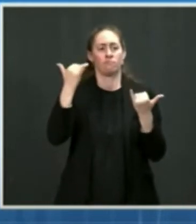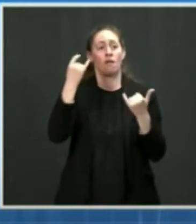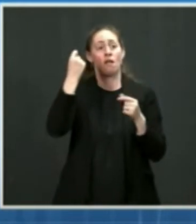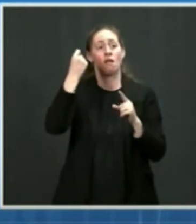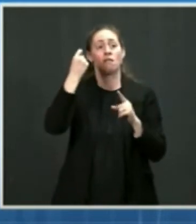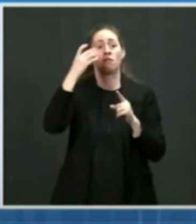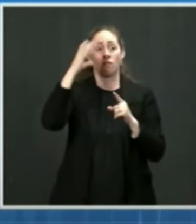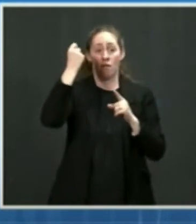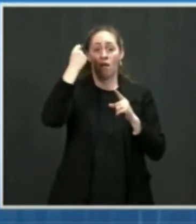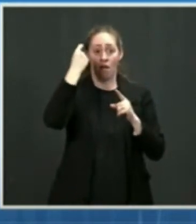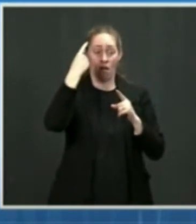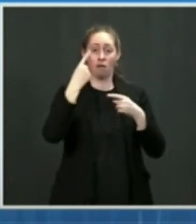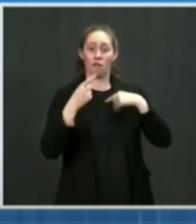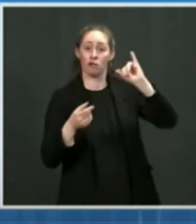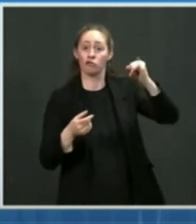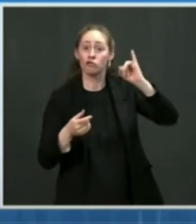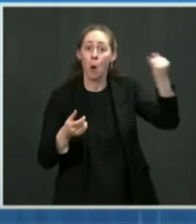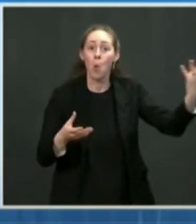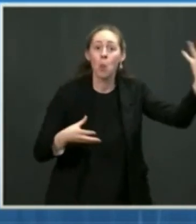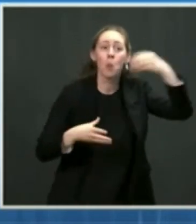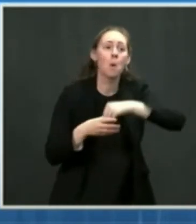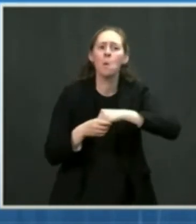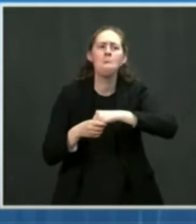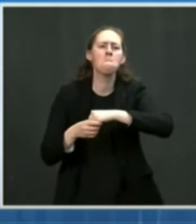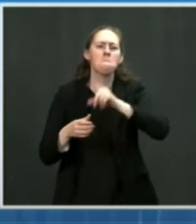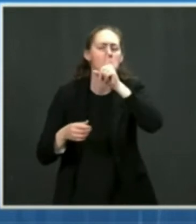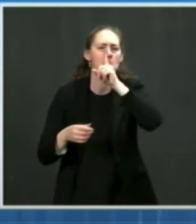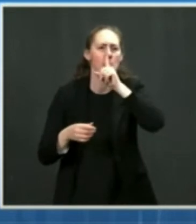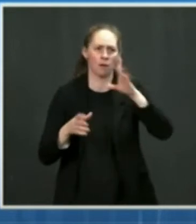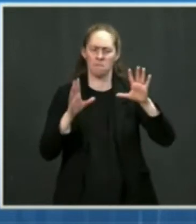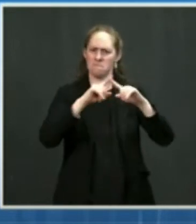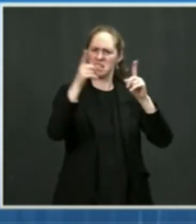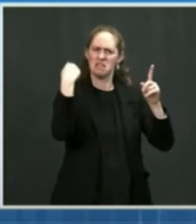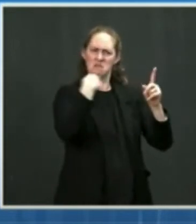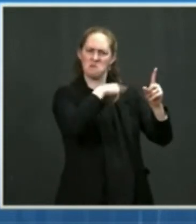us to be somewhere in that neighborhood. If you do the math,